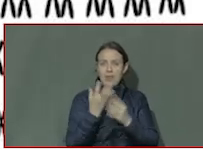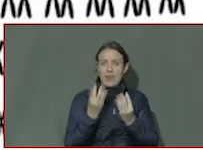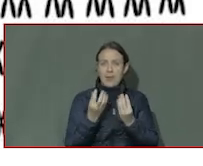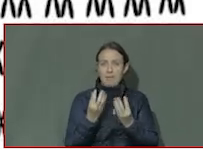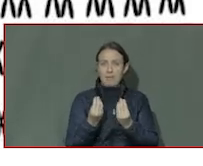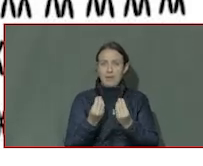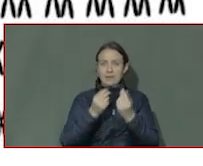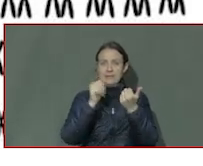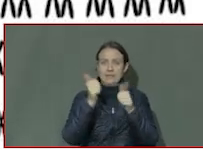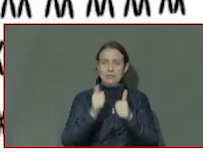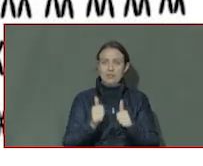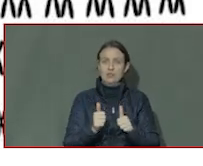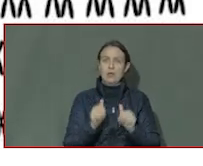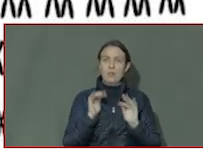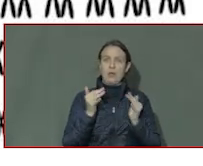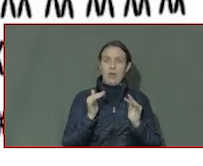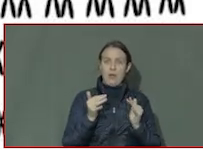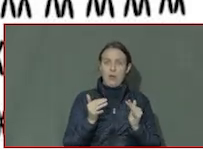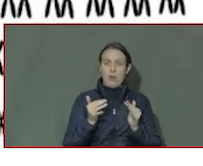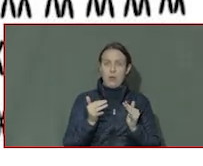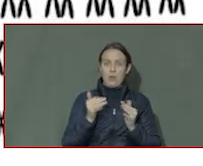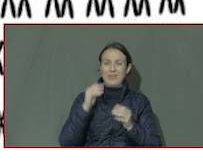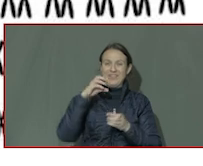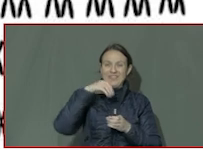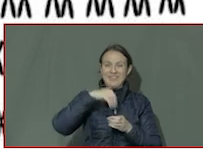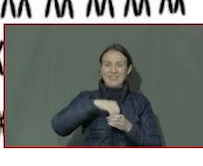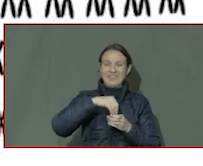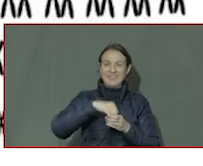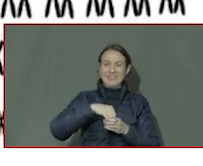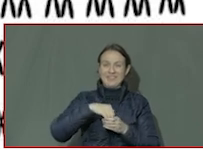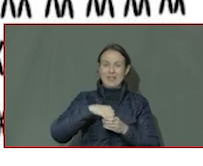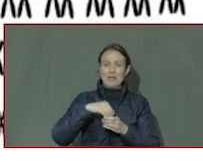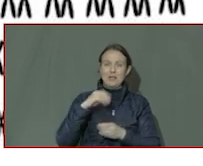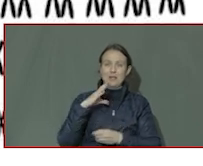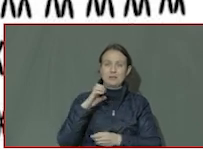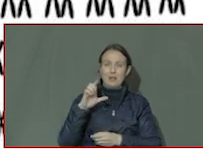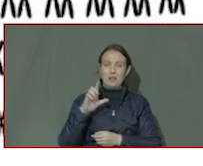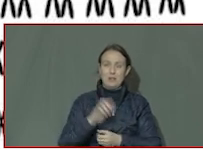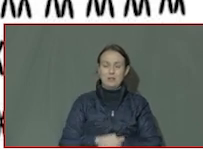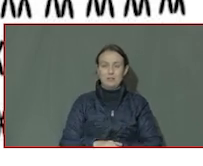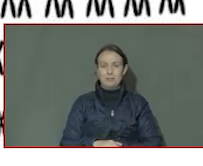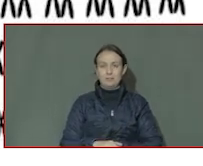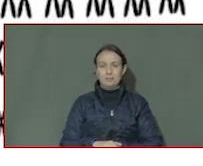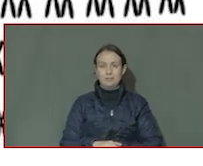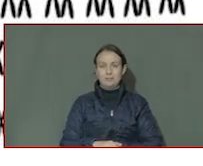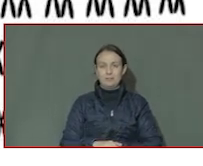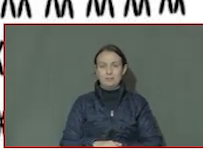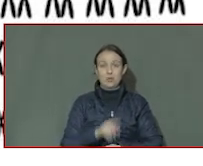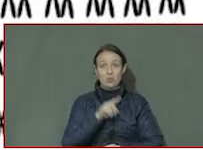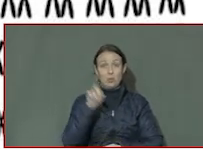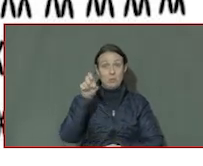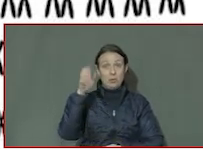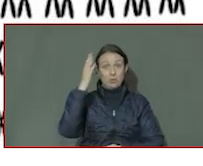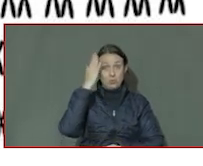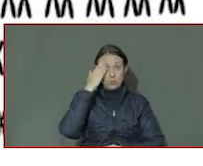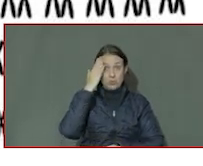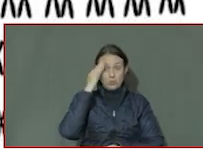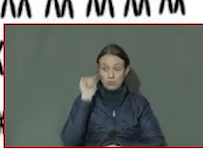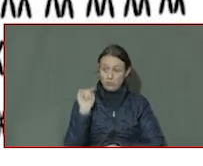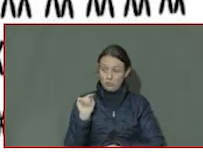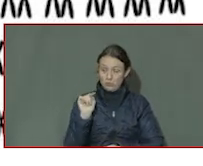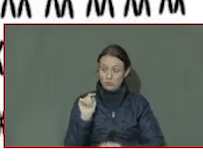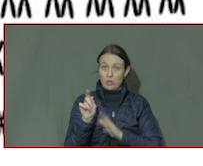shape in the nucleus of a somatic cell. So know what is a karyotype.